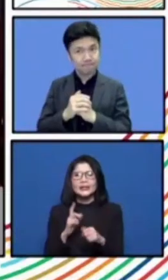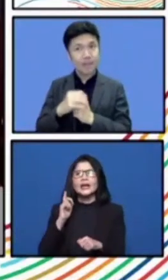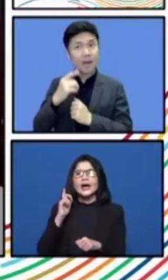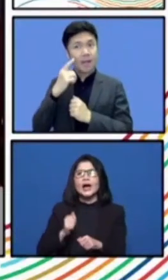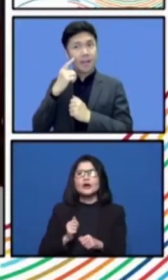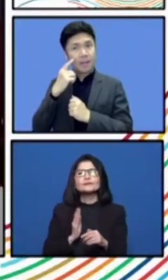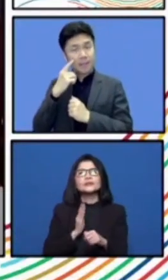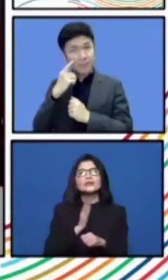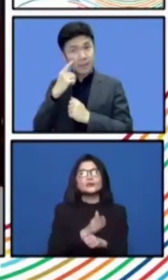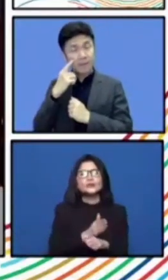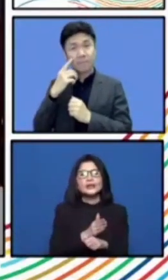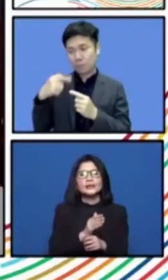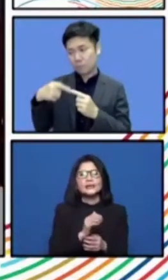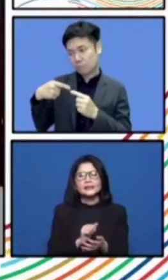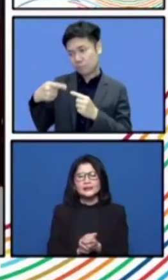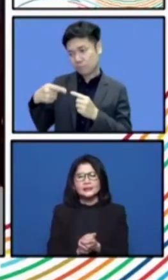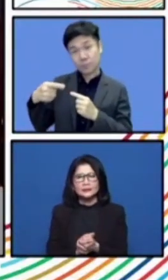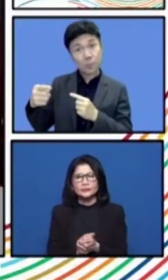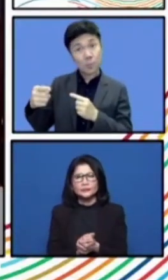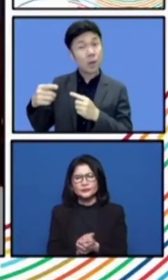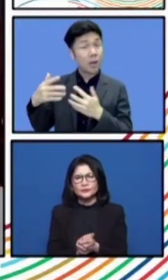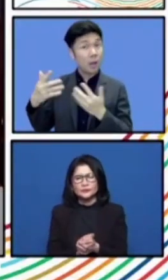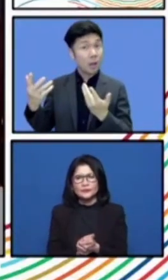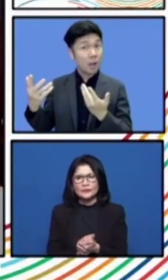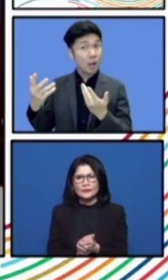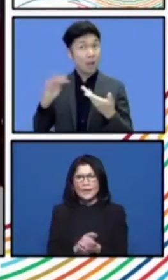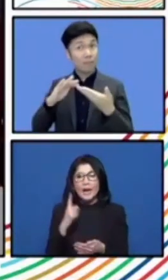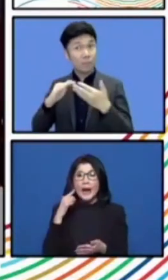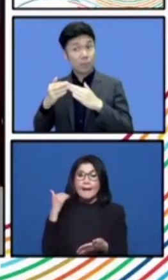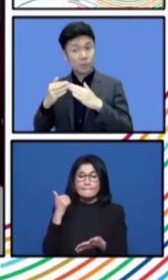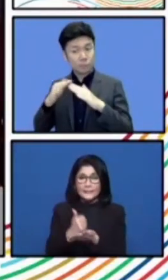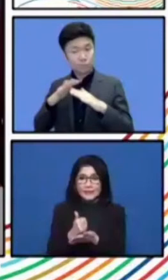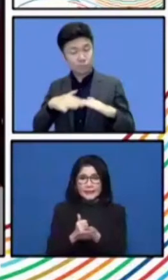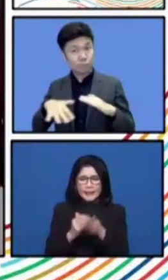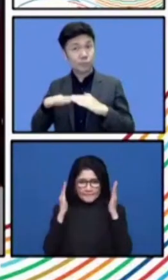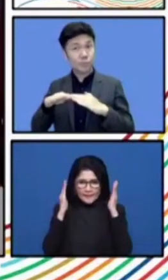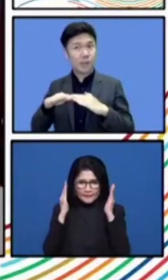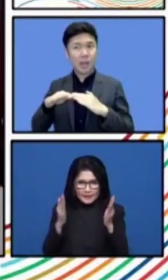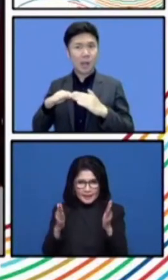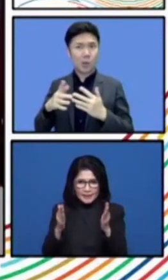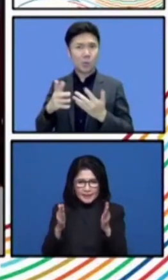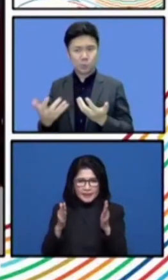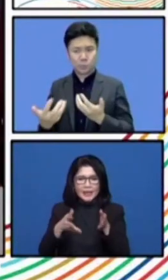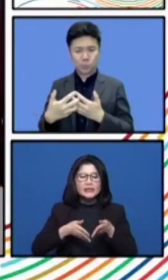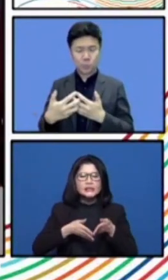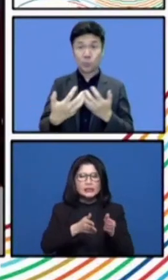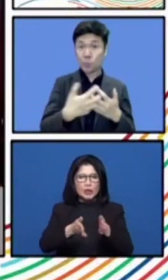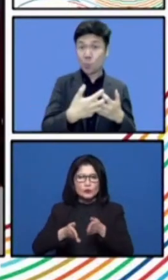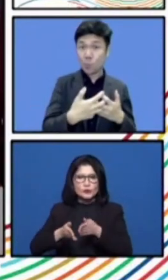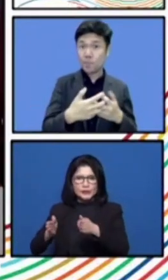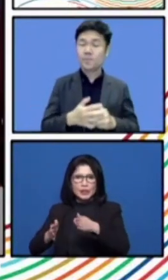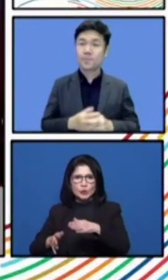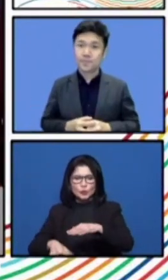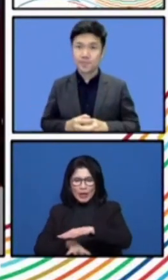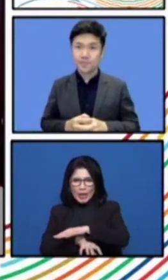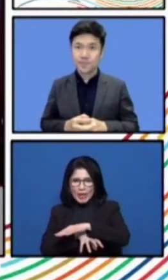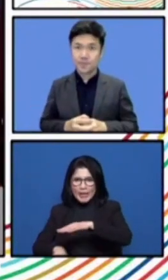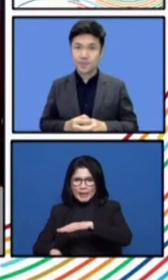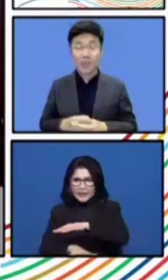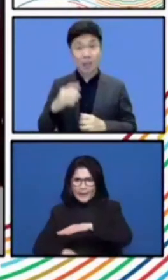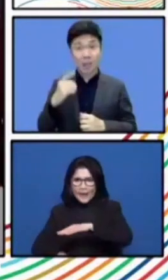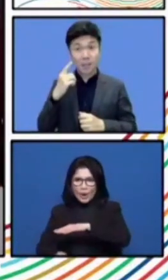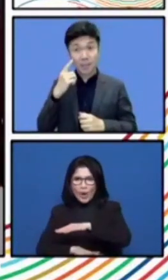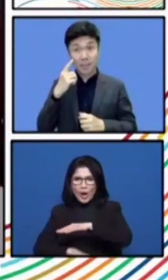specially to the reach of Grassroots level Channel when it comes to practice designated